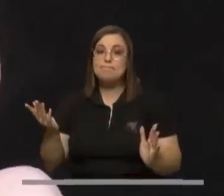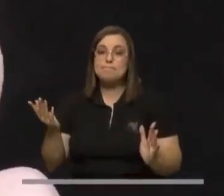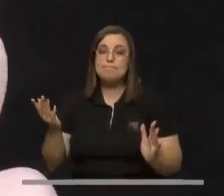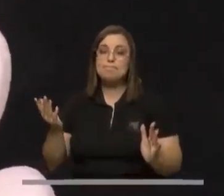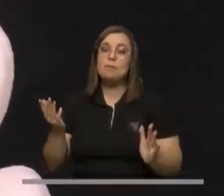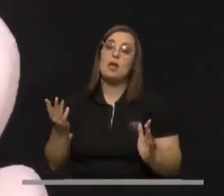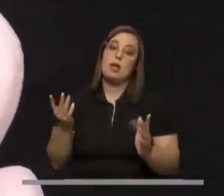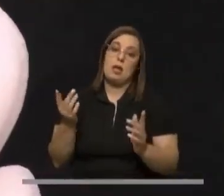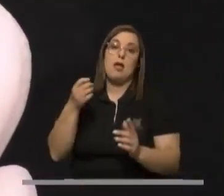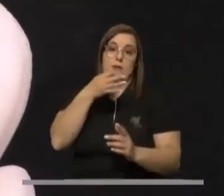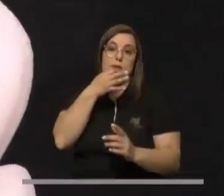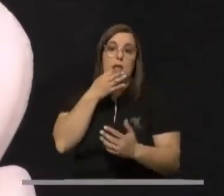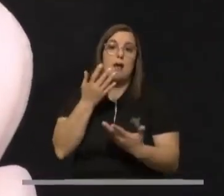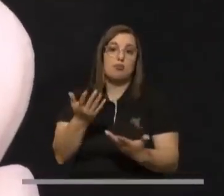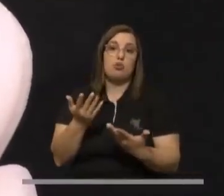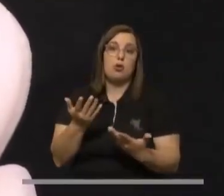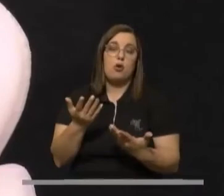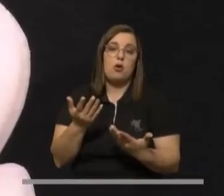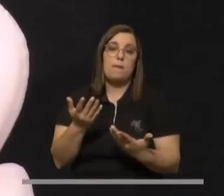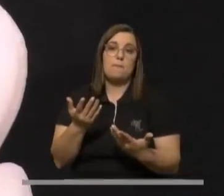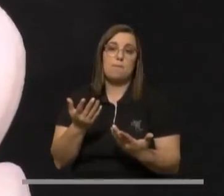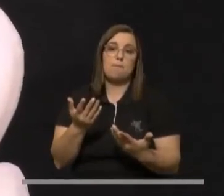risks.